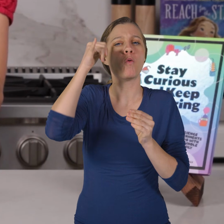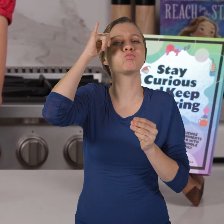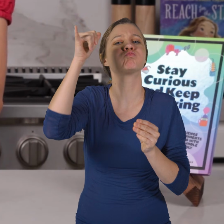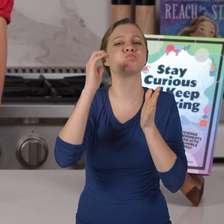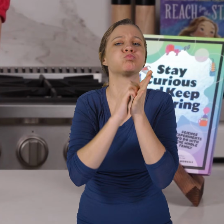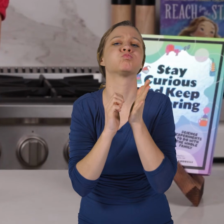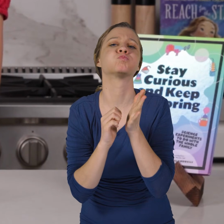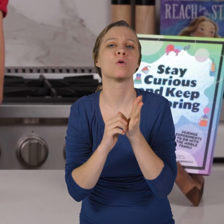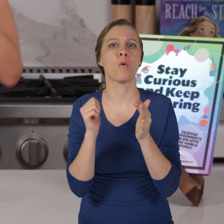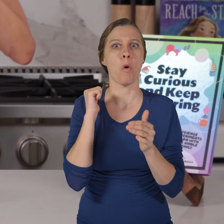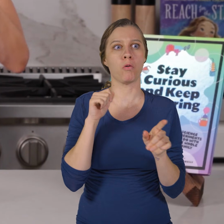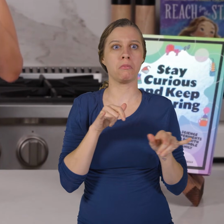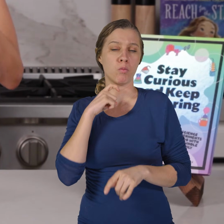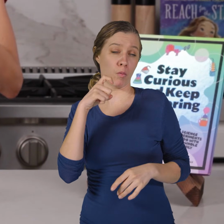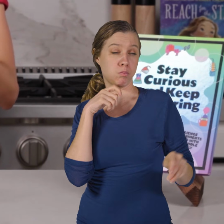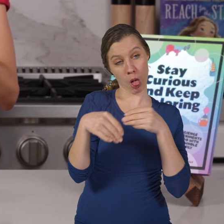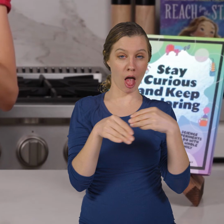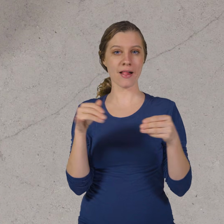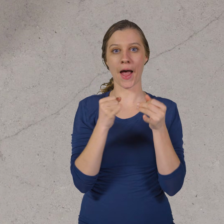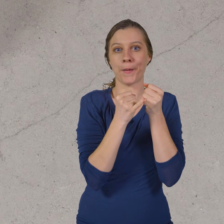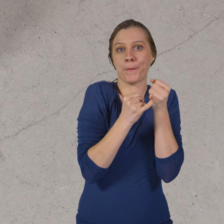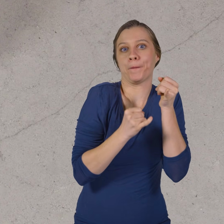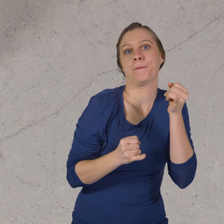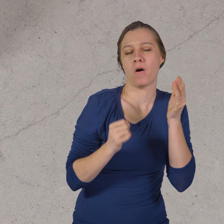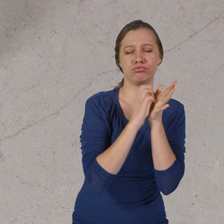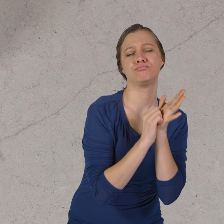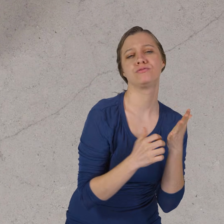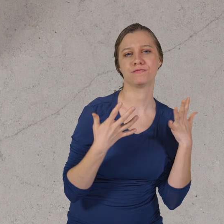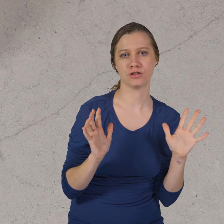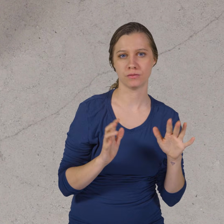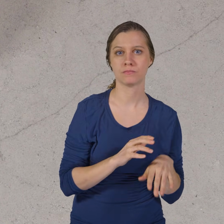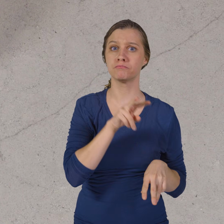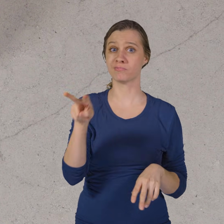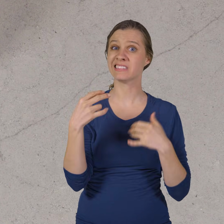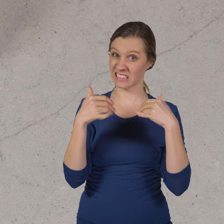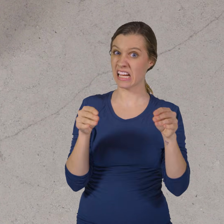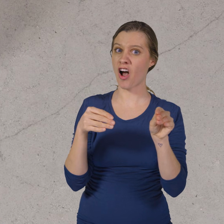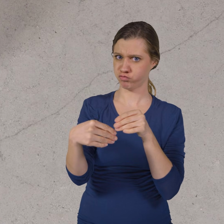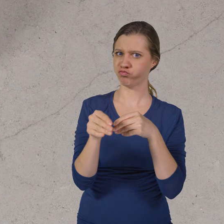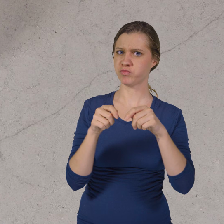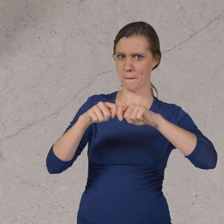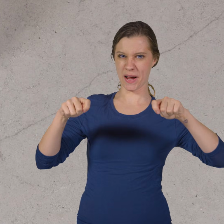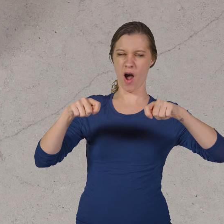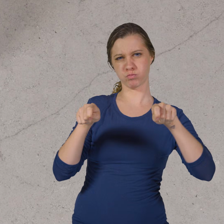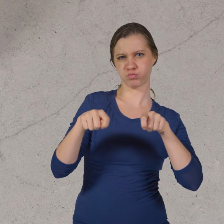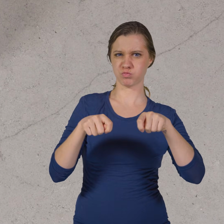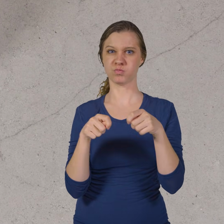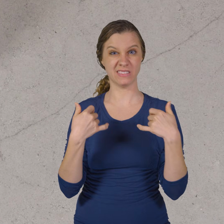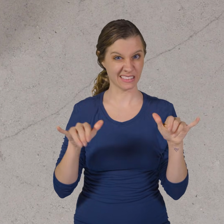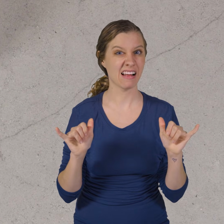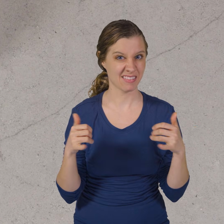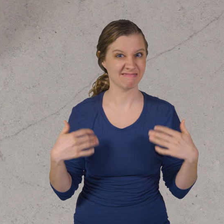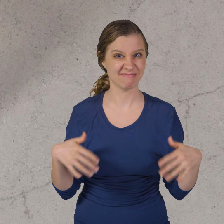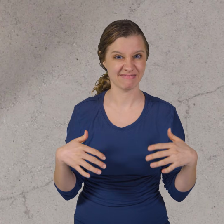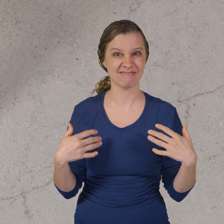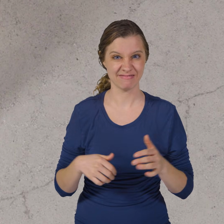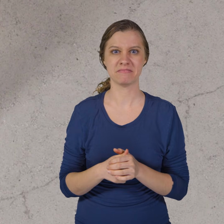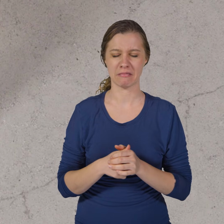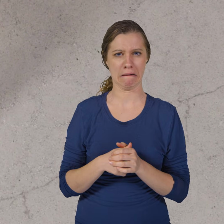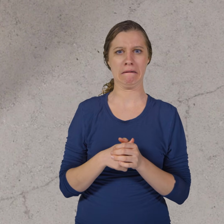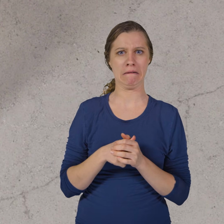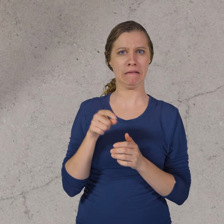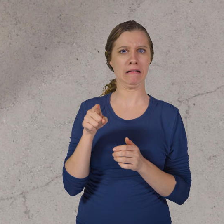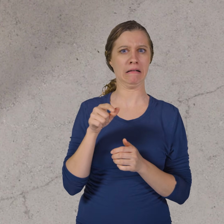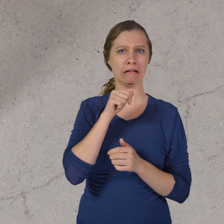bit longer and it won't be as rubbery as those skinnier ones, but watch this. It's still quite flexible.